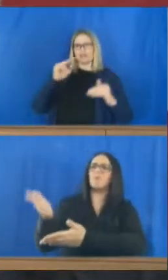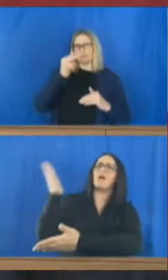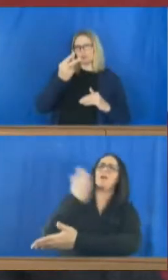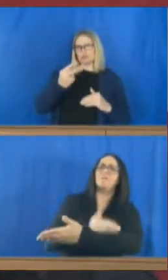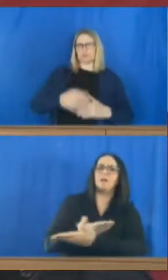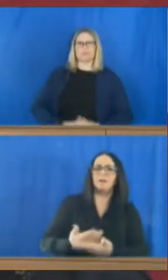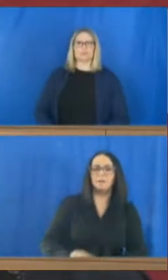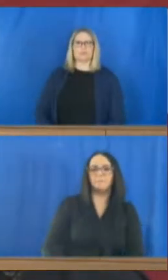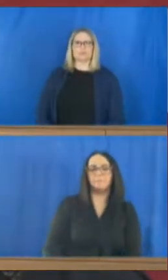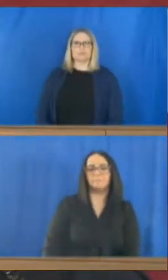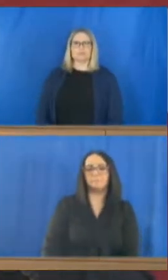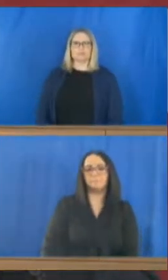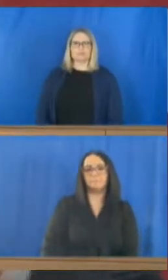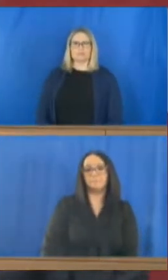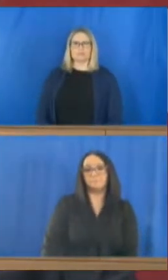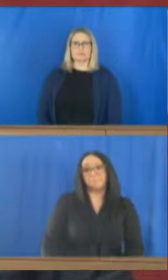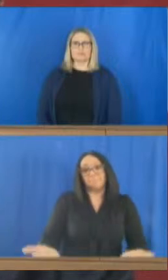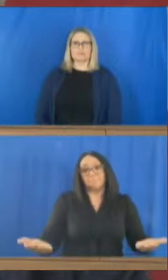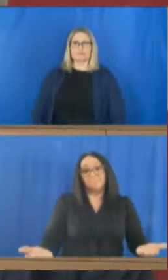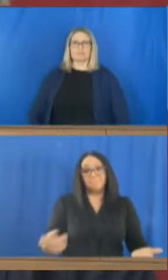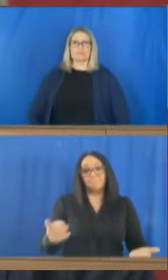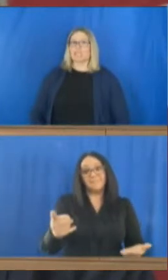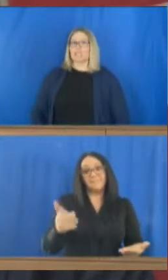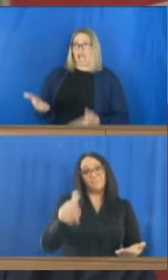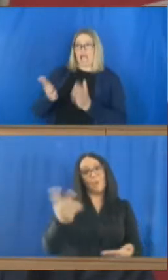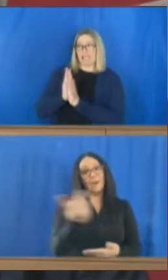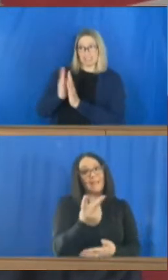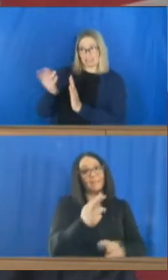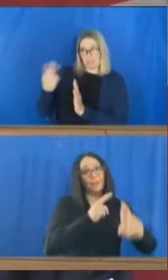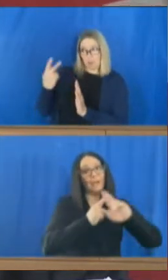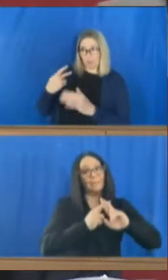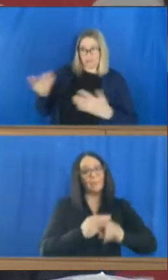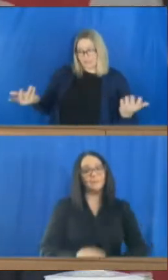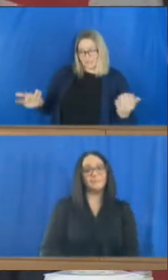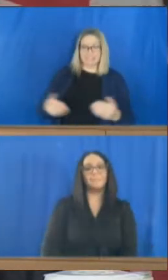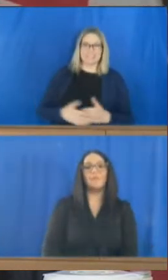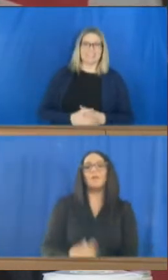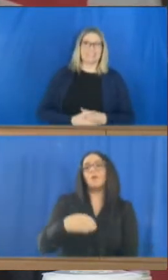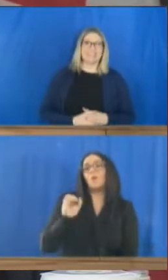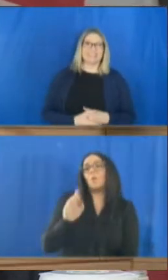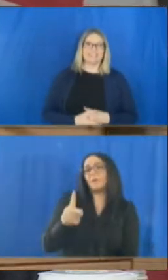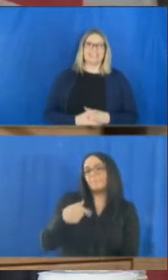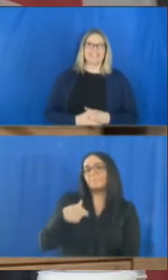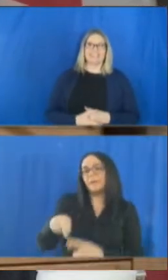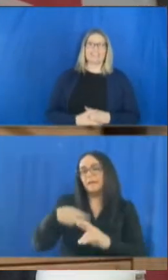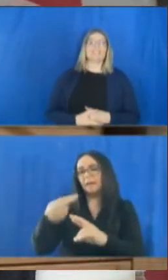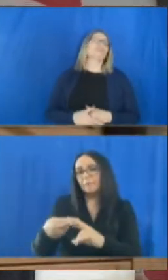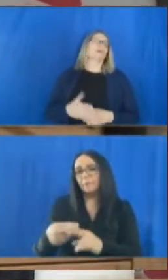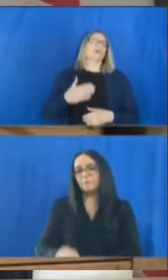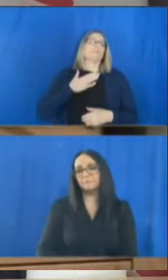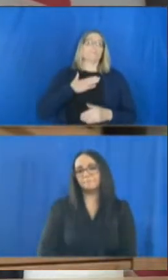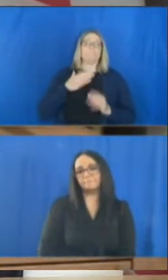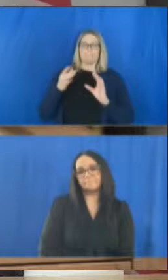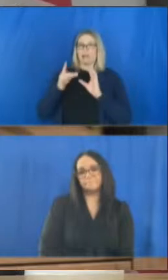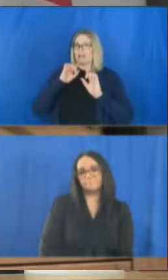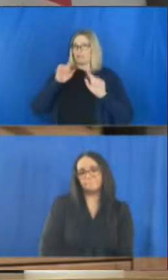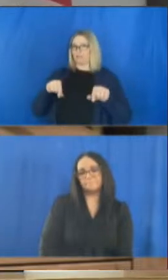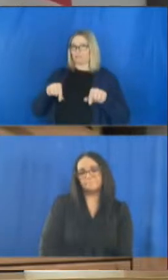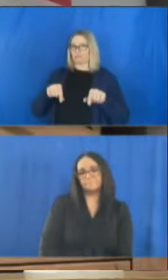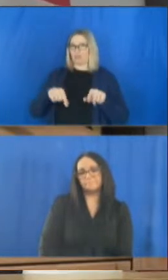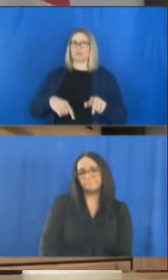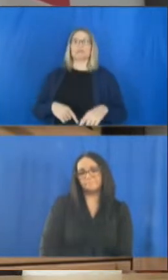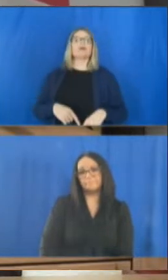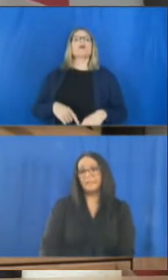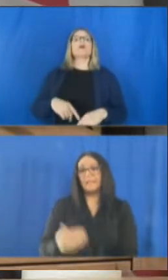was the focus. And the request from the very beginning was 2 weeks in order to make that happen. And we did that at the request